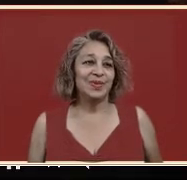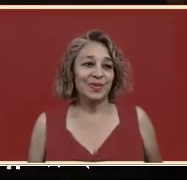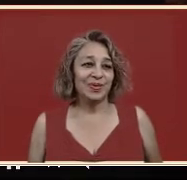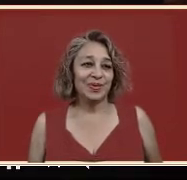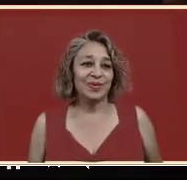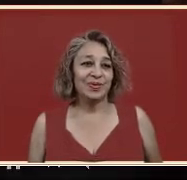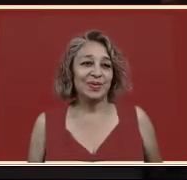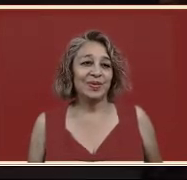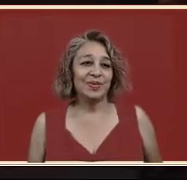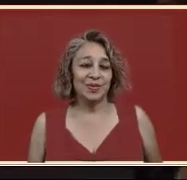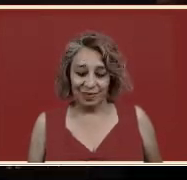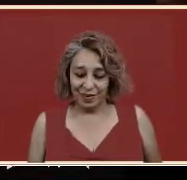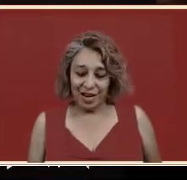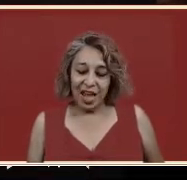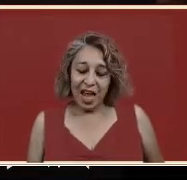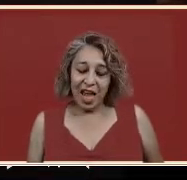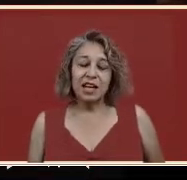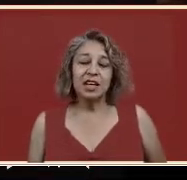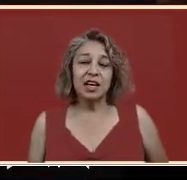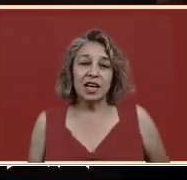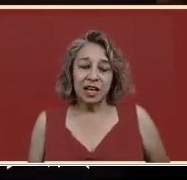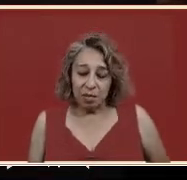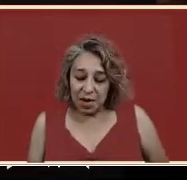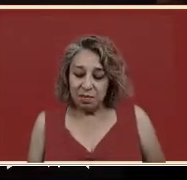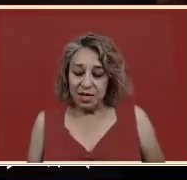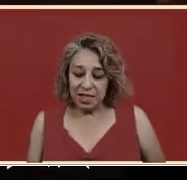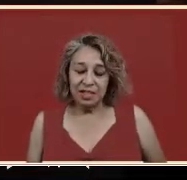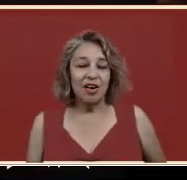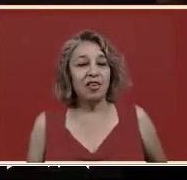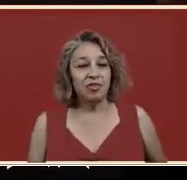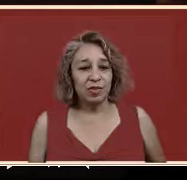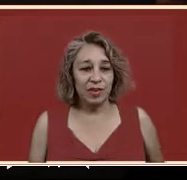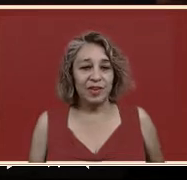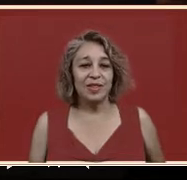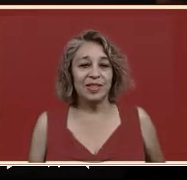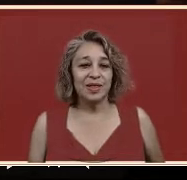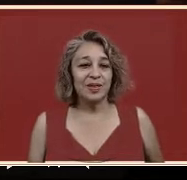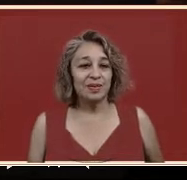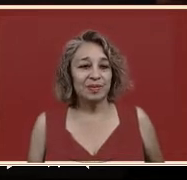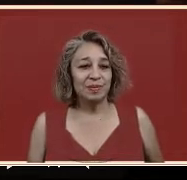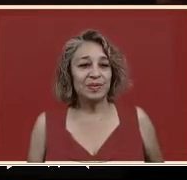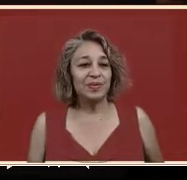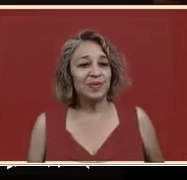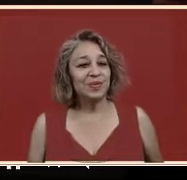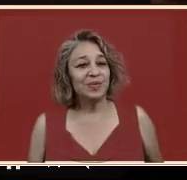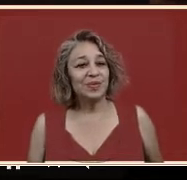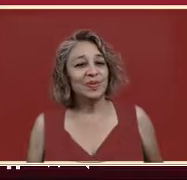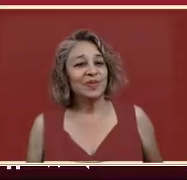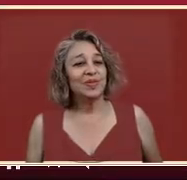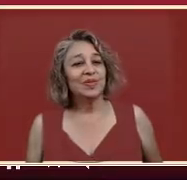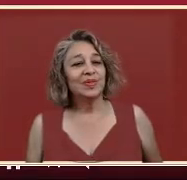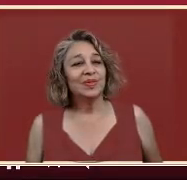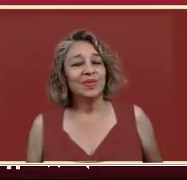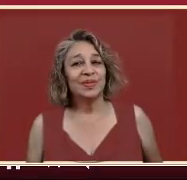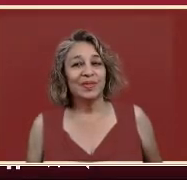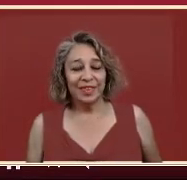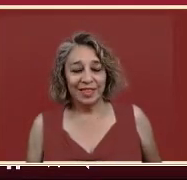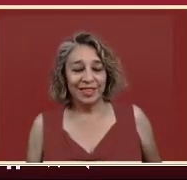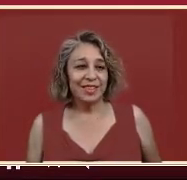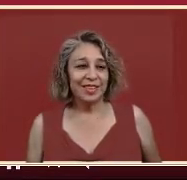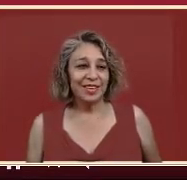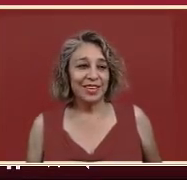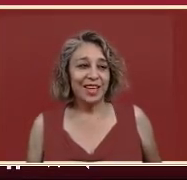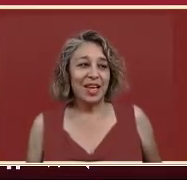less control measles secondly and commitments are fulfilled remaining follow me